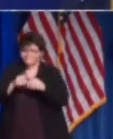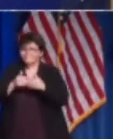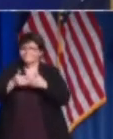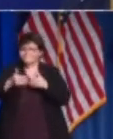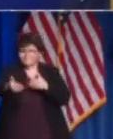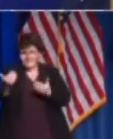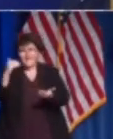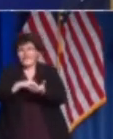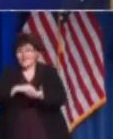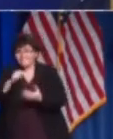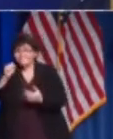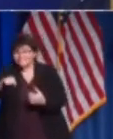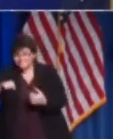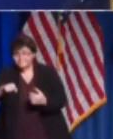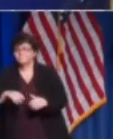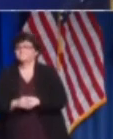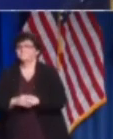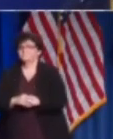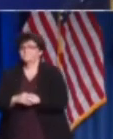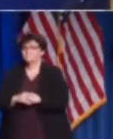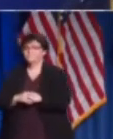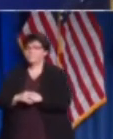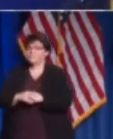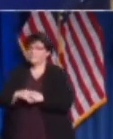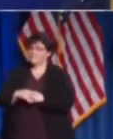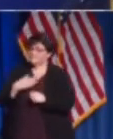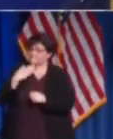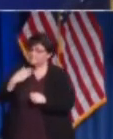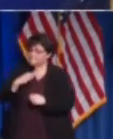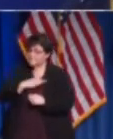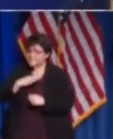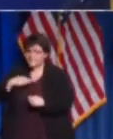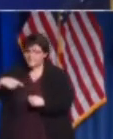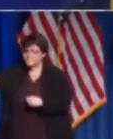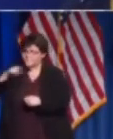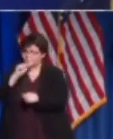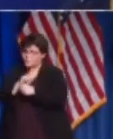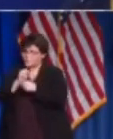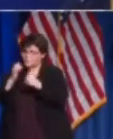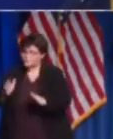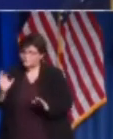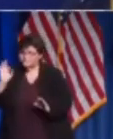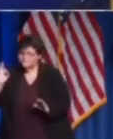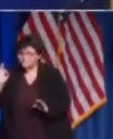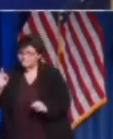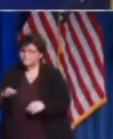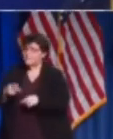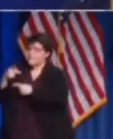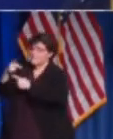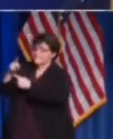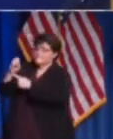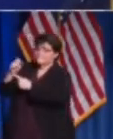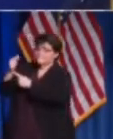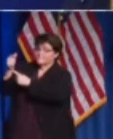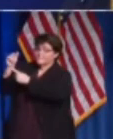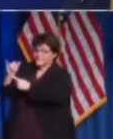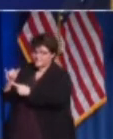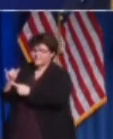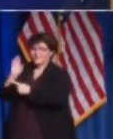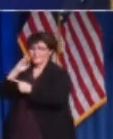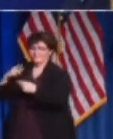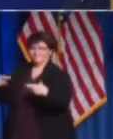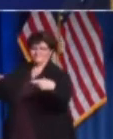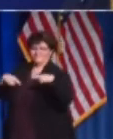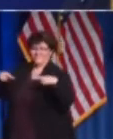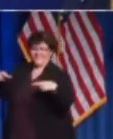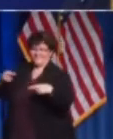staff, who are incredible, led by the Deputy Attorney General, Peggy Chappell. She will be retiring after more than 30